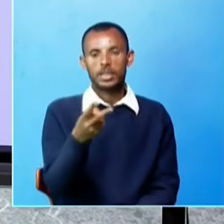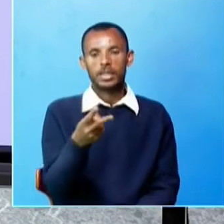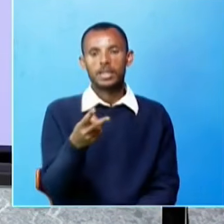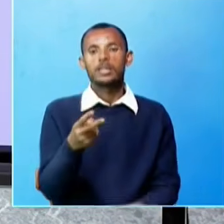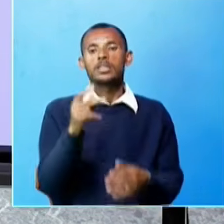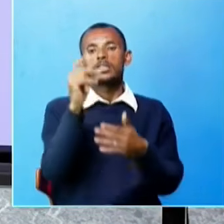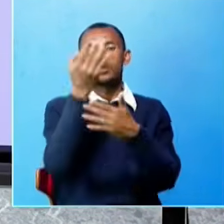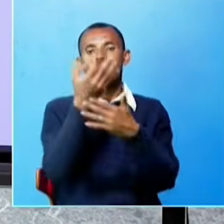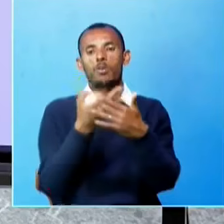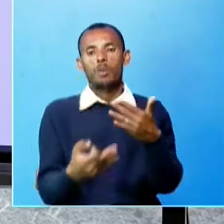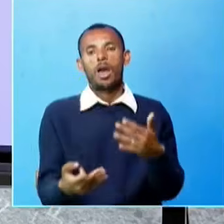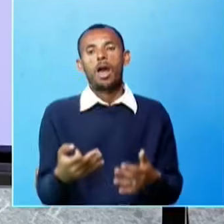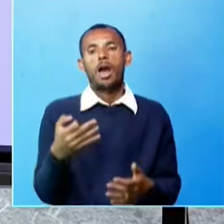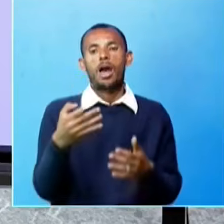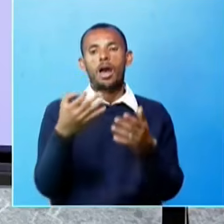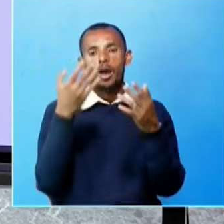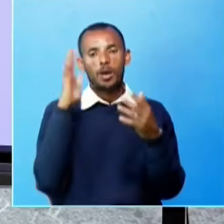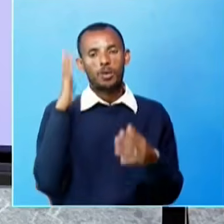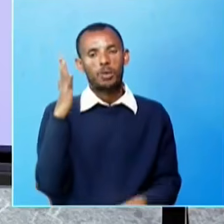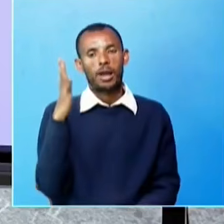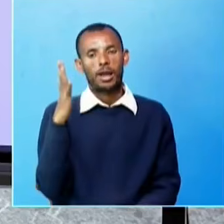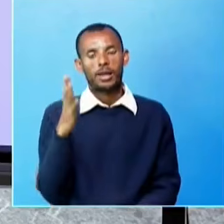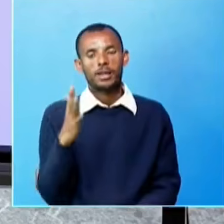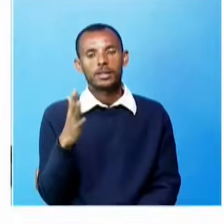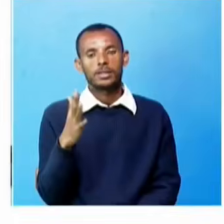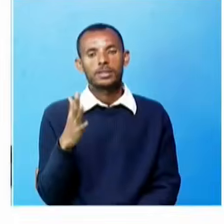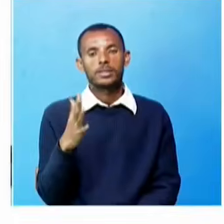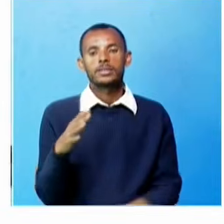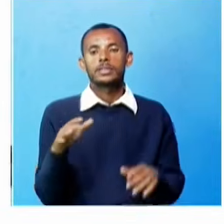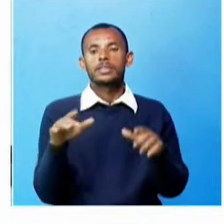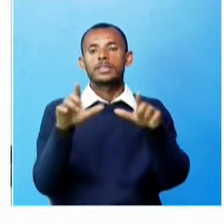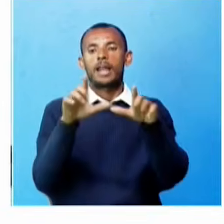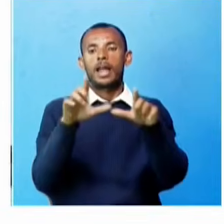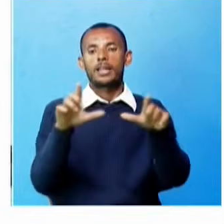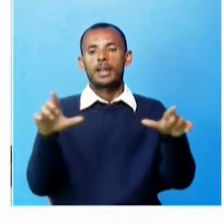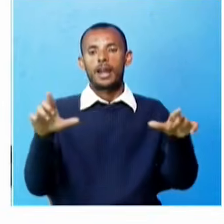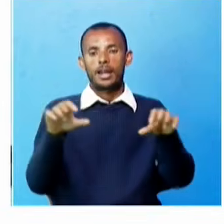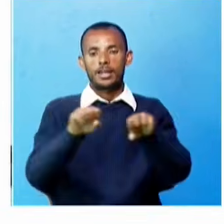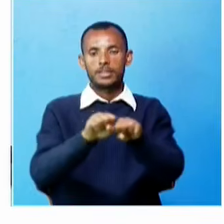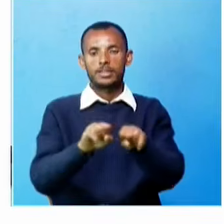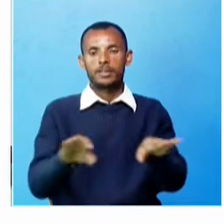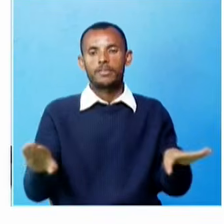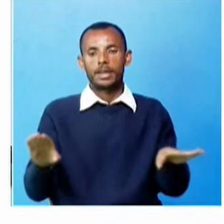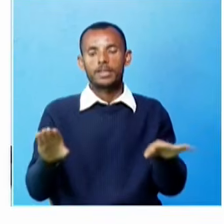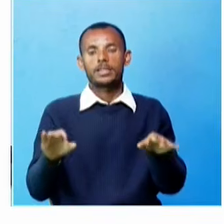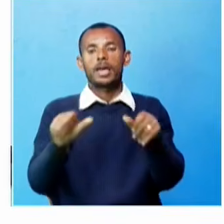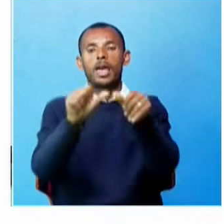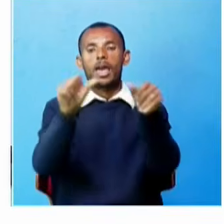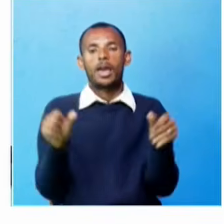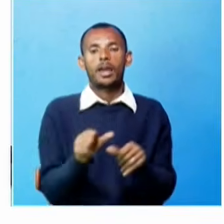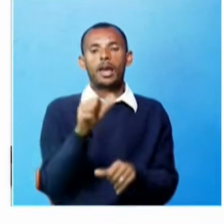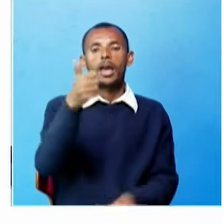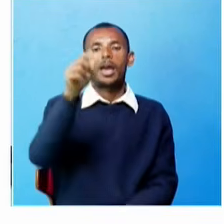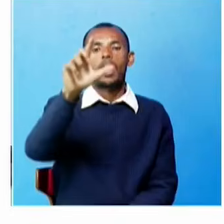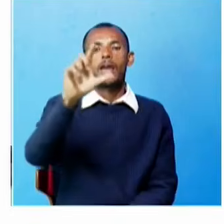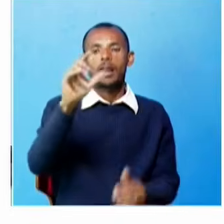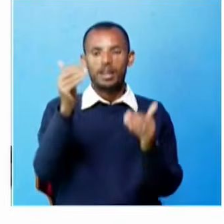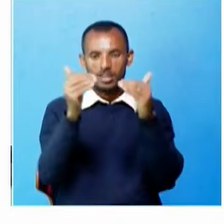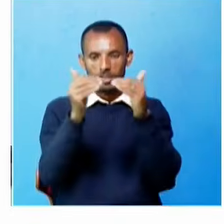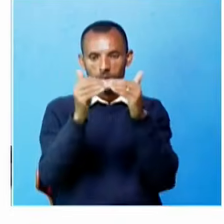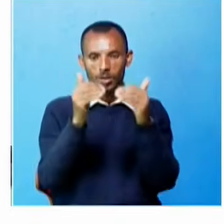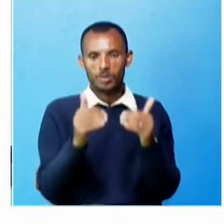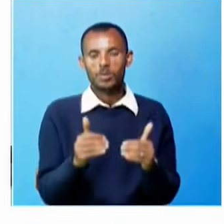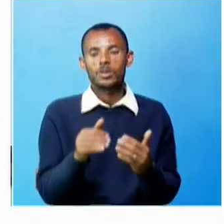the formula looks like. Okay, so the lateral surface area, AL, is equals to the area of the